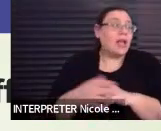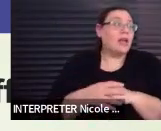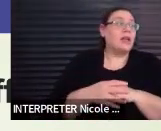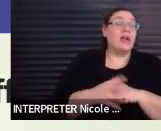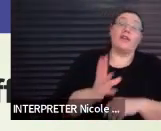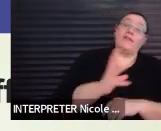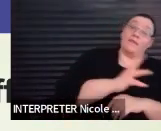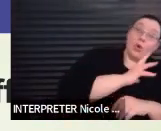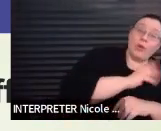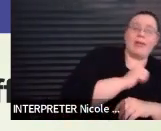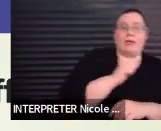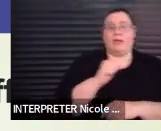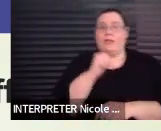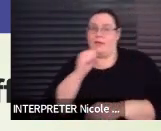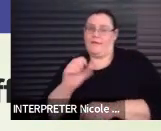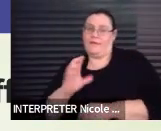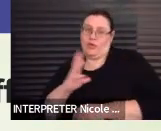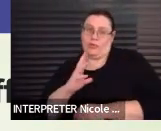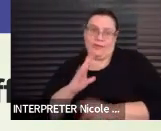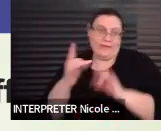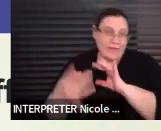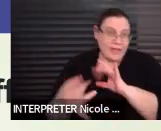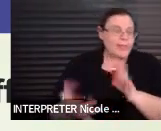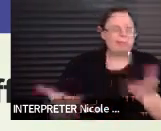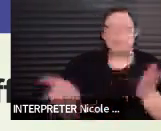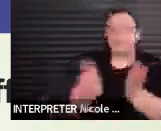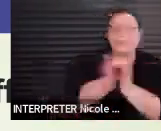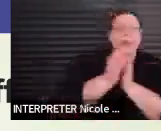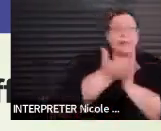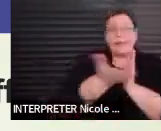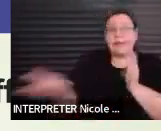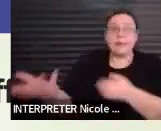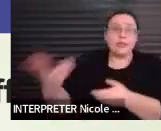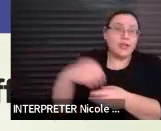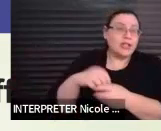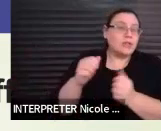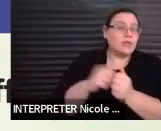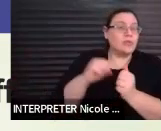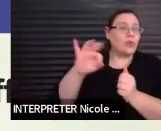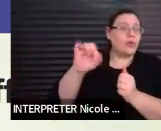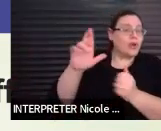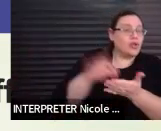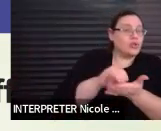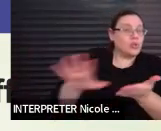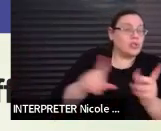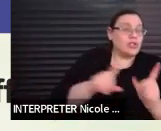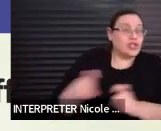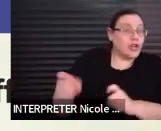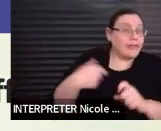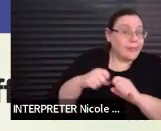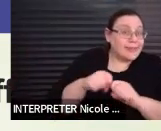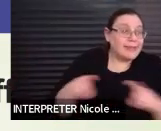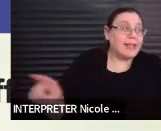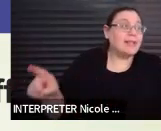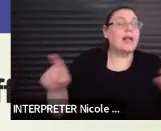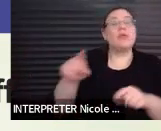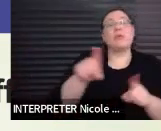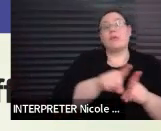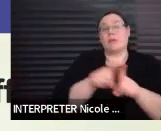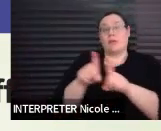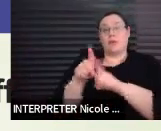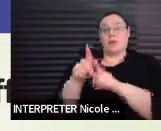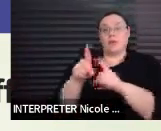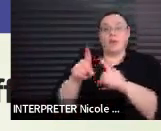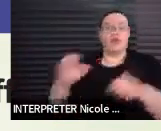and informally, such as asking them all to participate in the OFAR student survey that was sent out, and also conducting